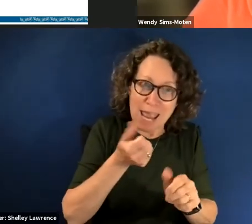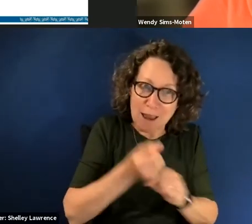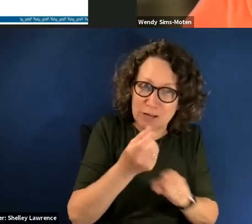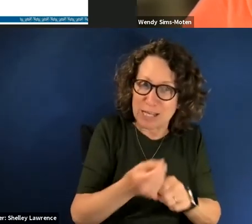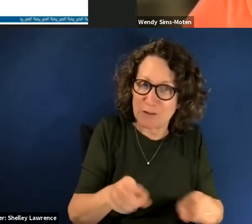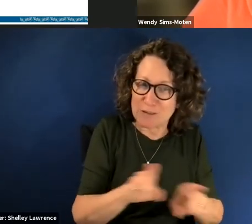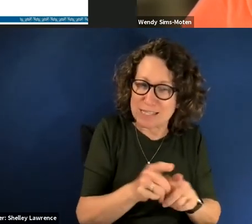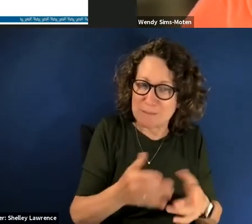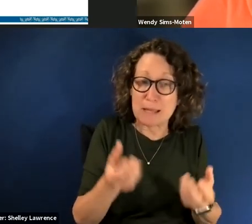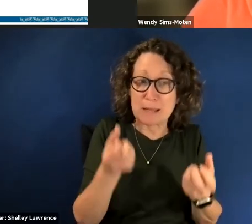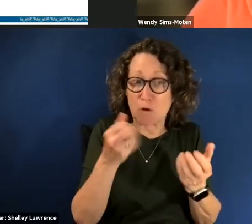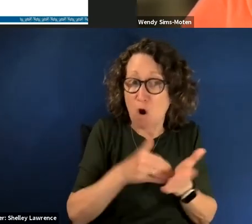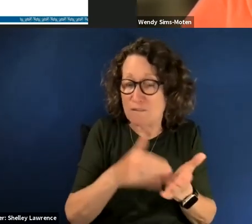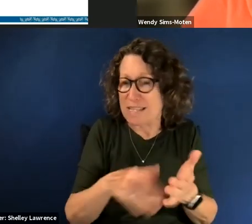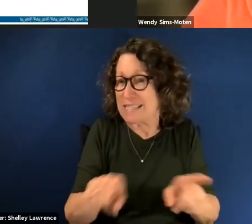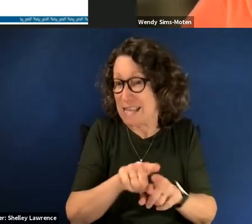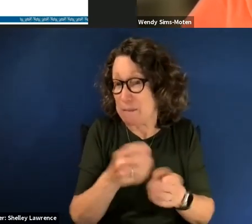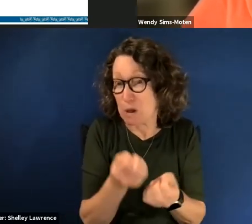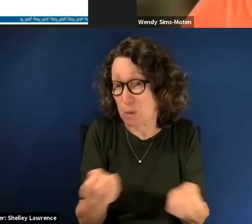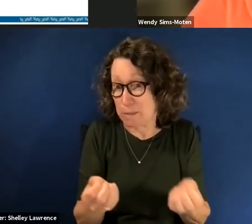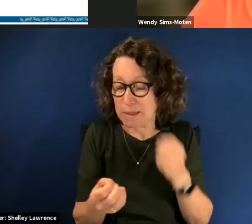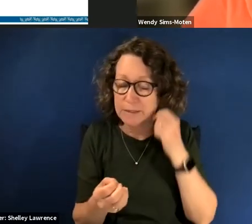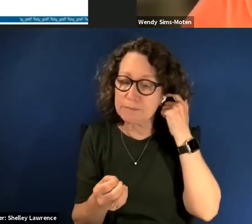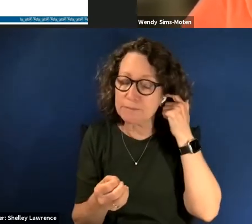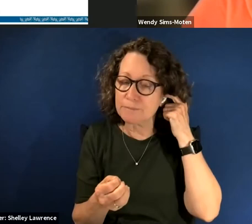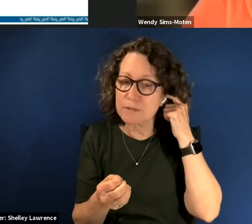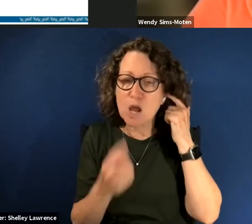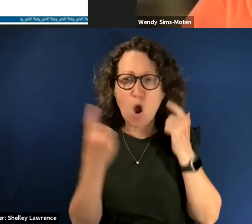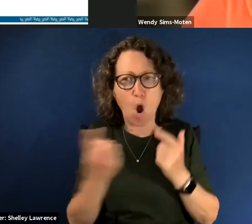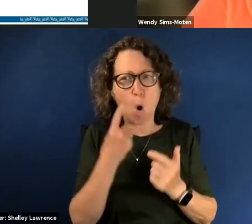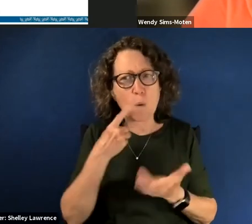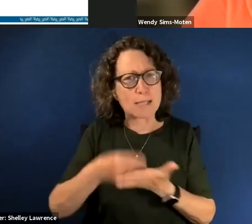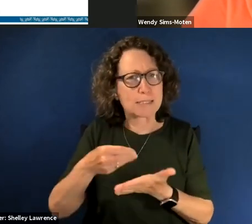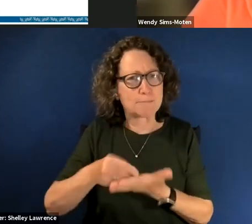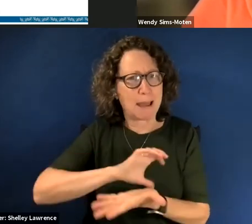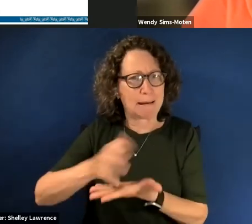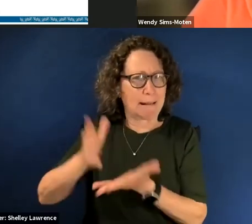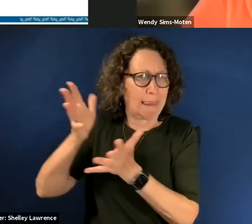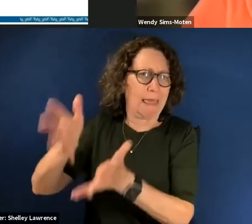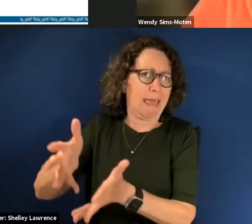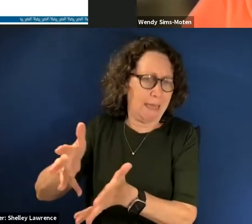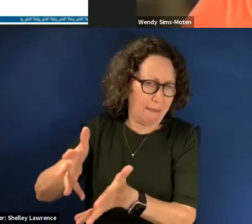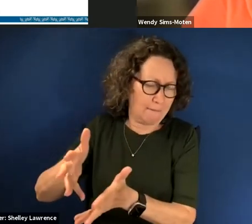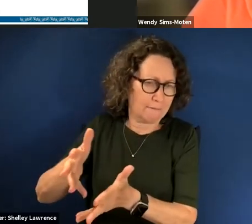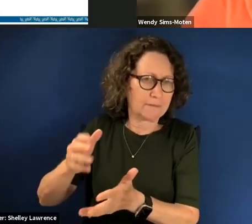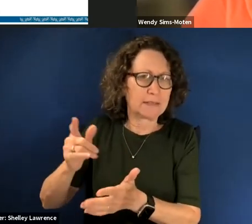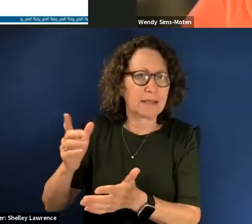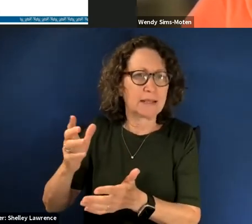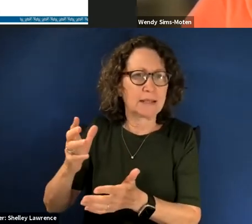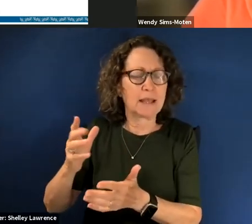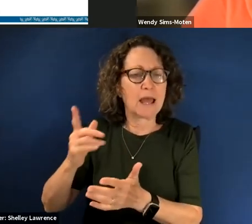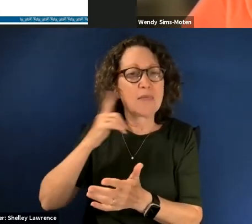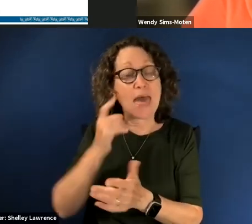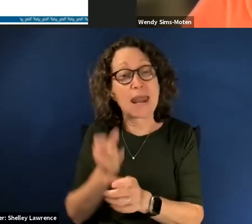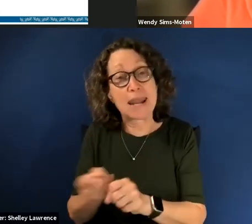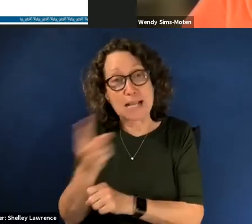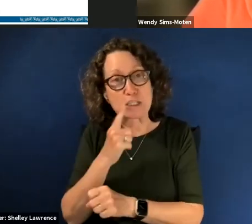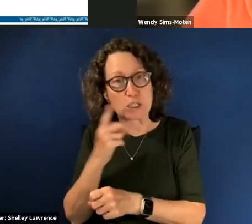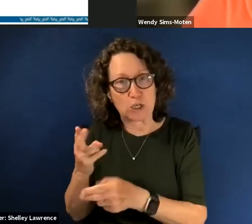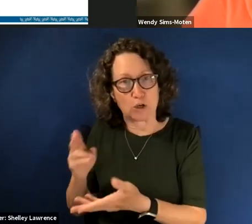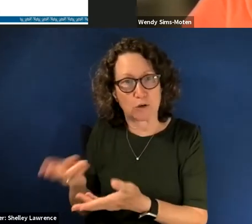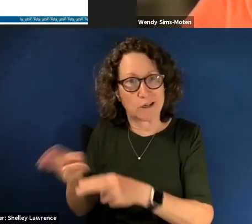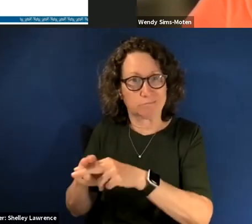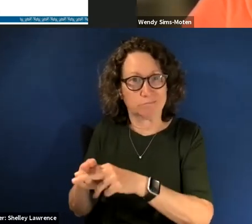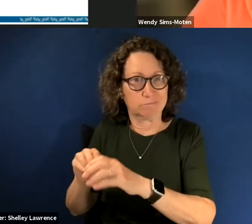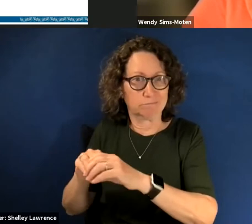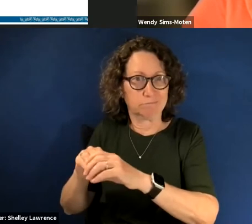again in a lot of cases. So there was always a lot of money left over that was carried over to the next year. But